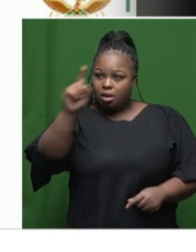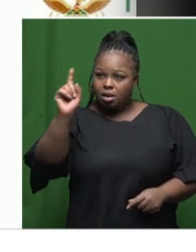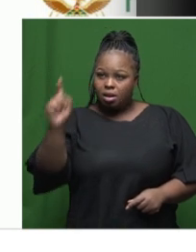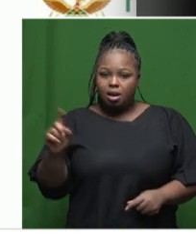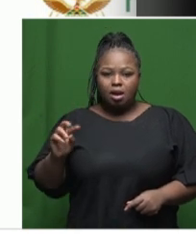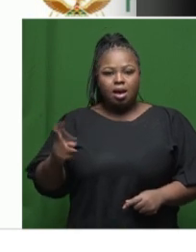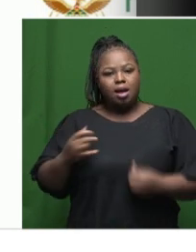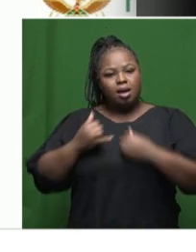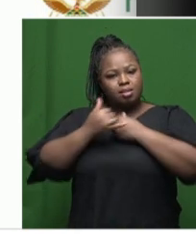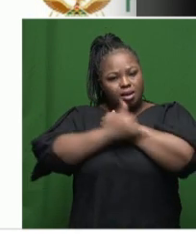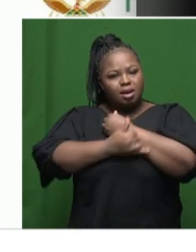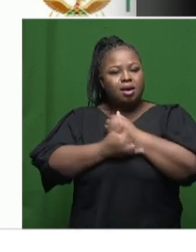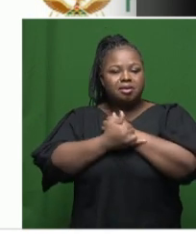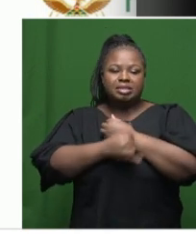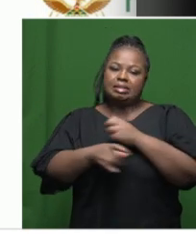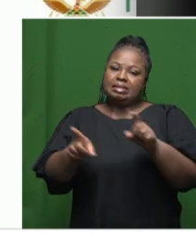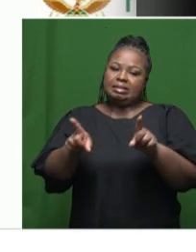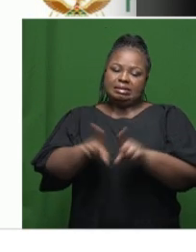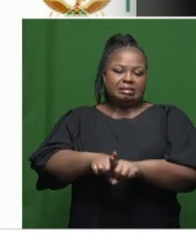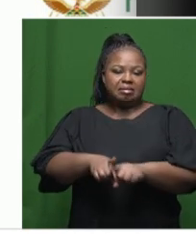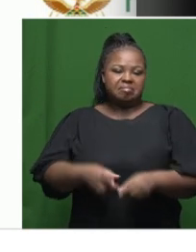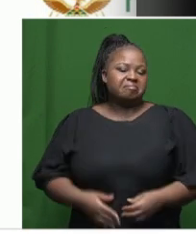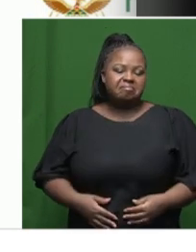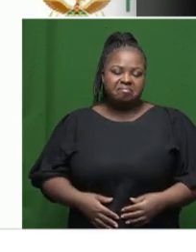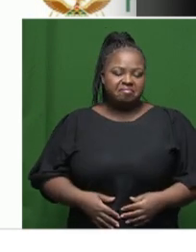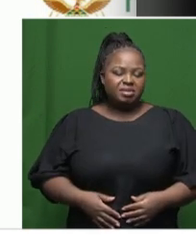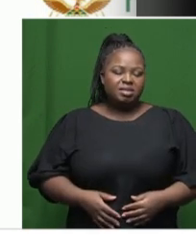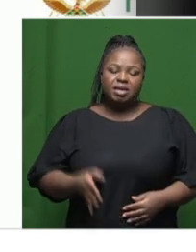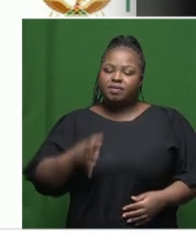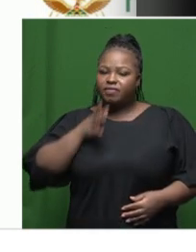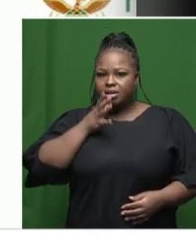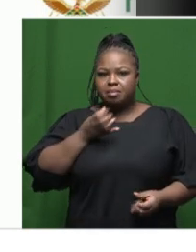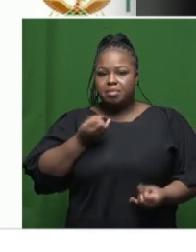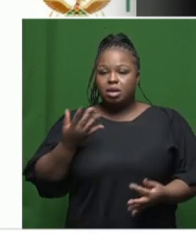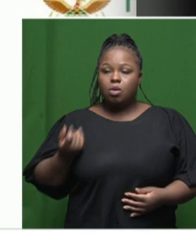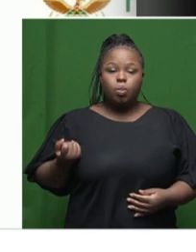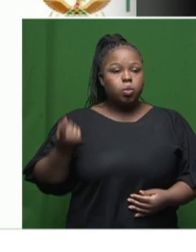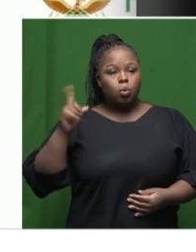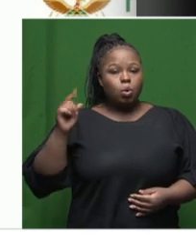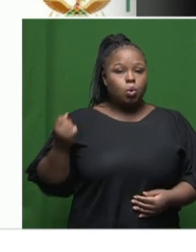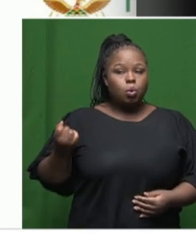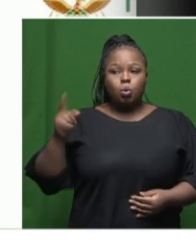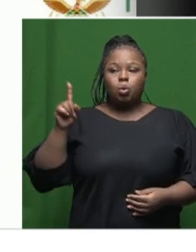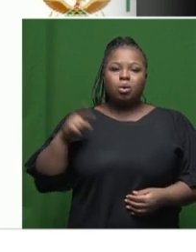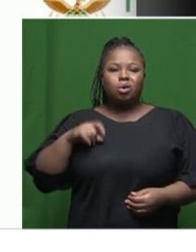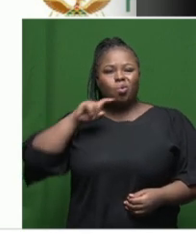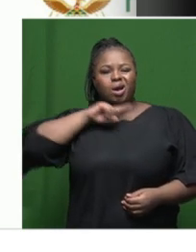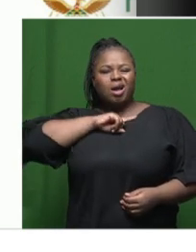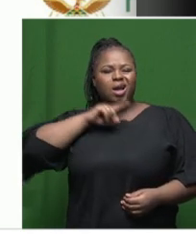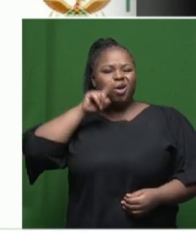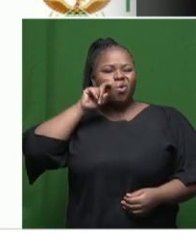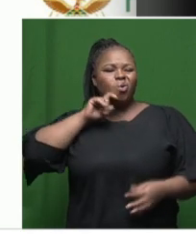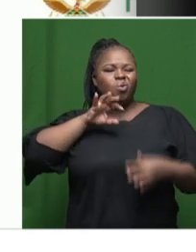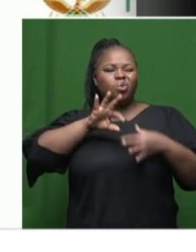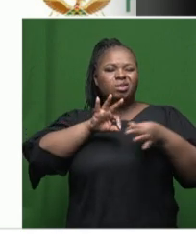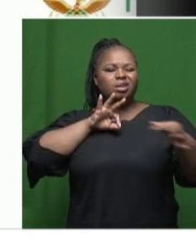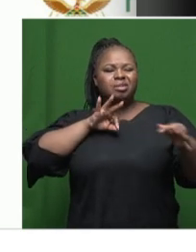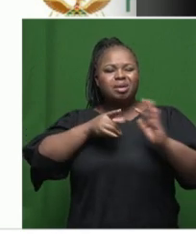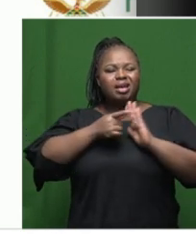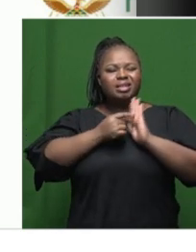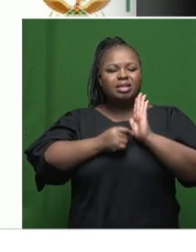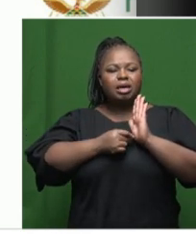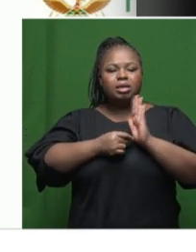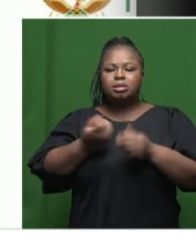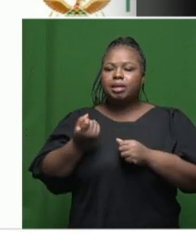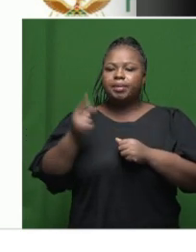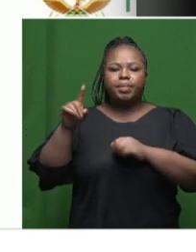on the African continent, have disposed a number of vaccine doses which have expired, which shows that the governments have